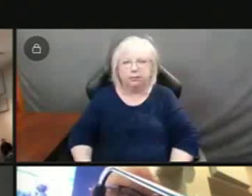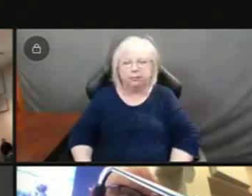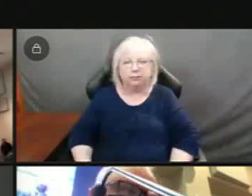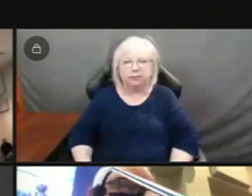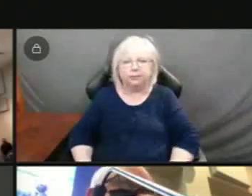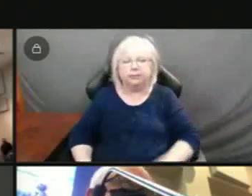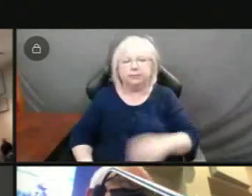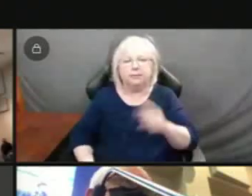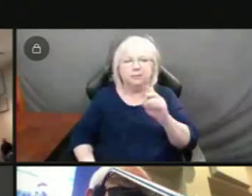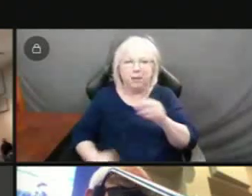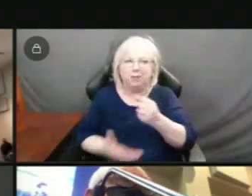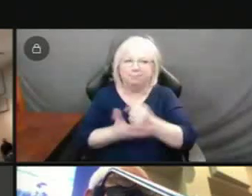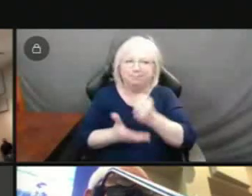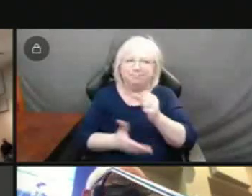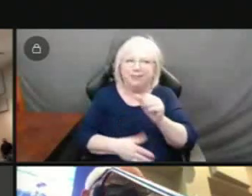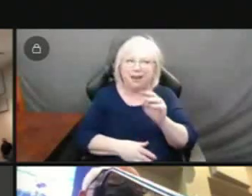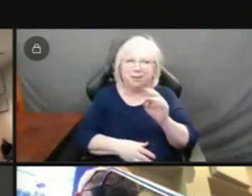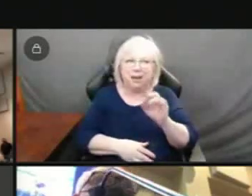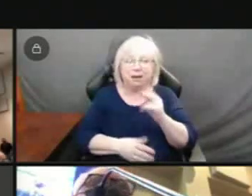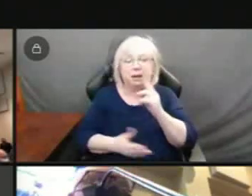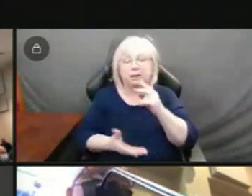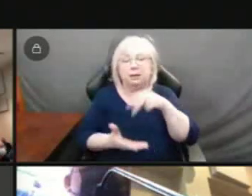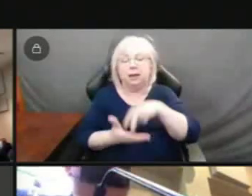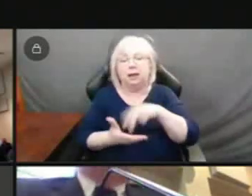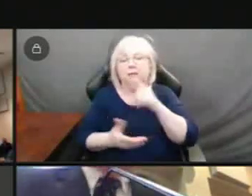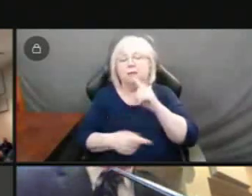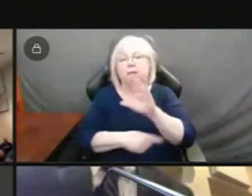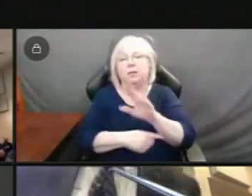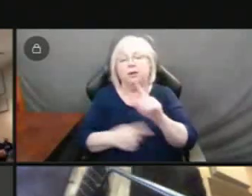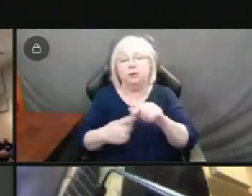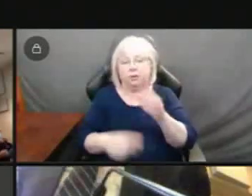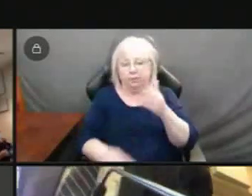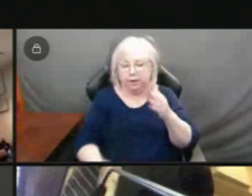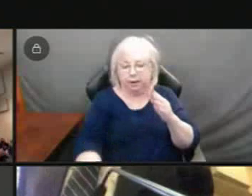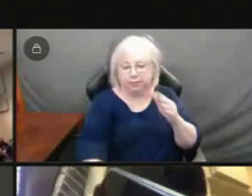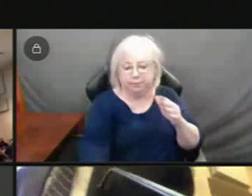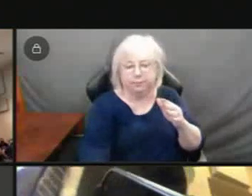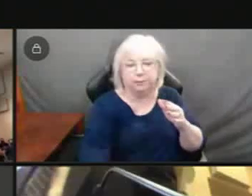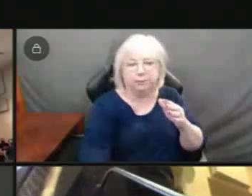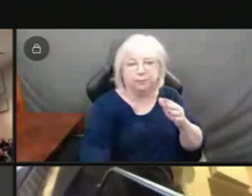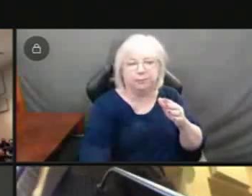things. Amen. May we all please stand for our Pledge of Allegiance.